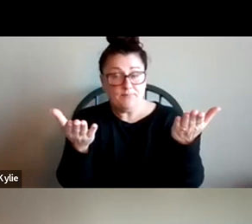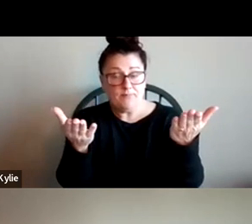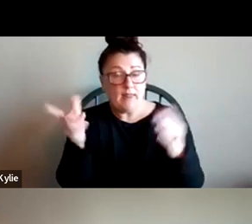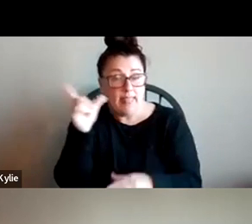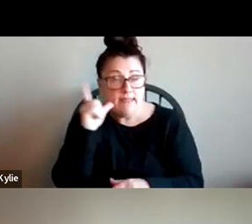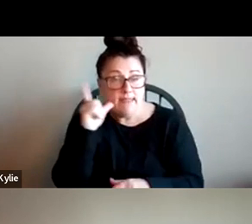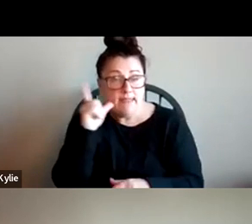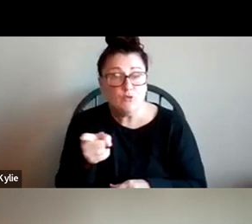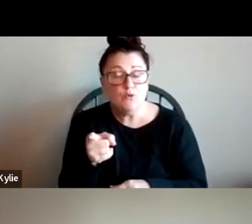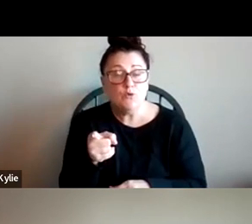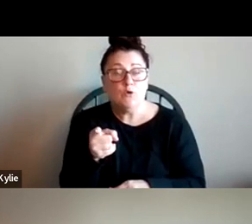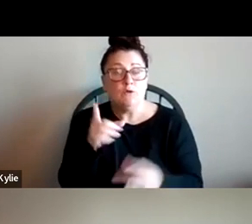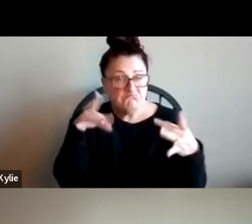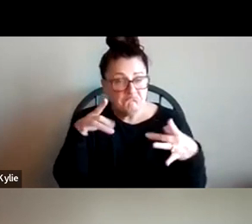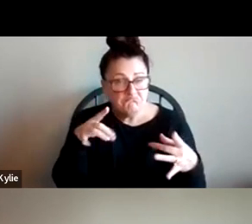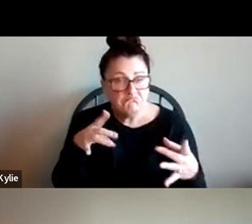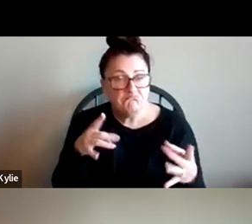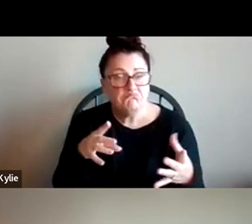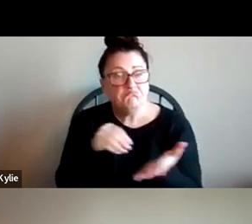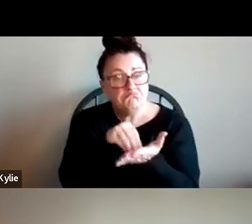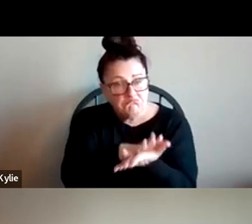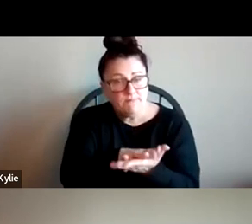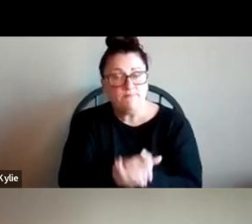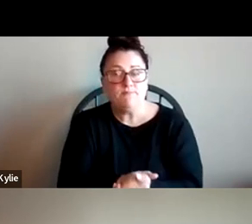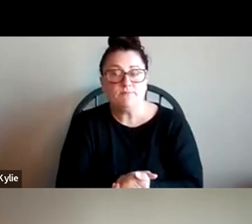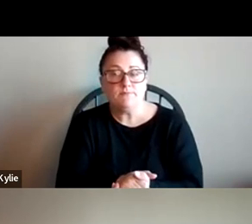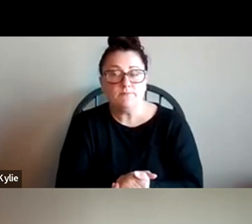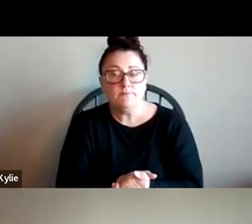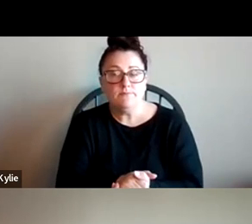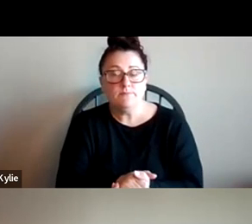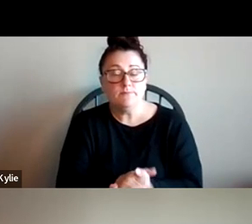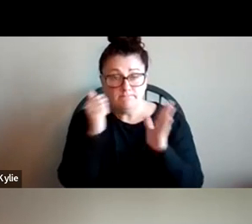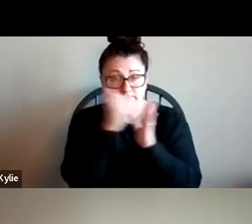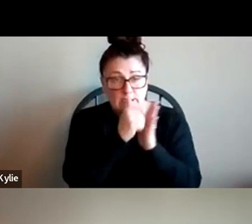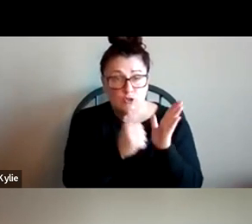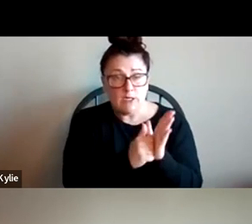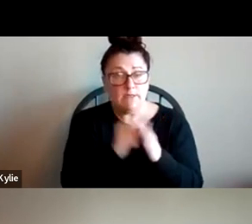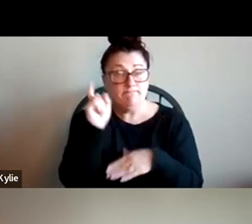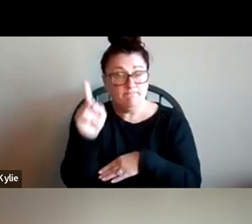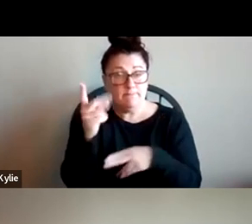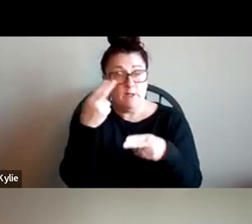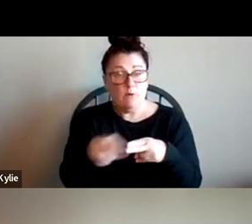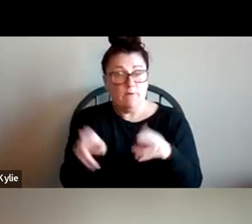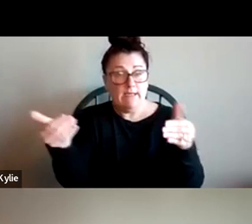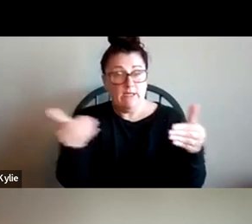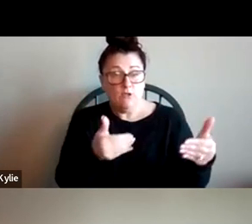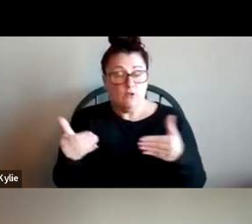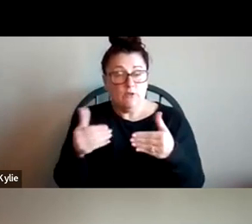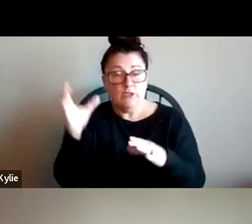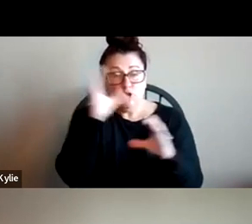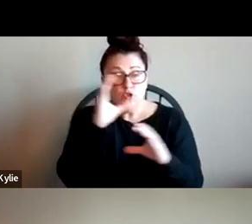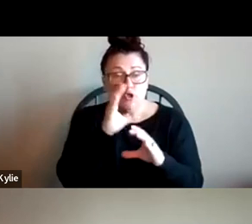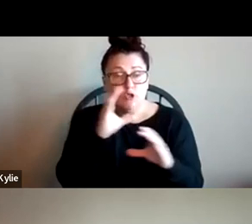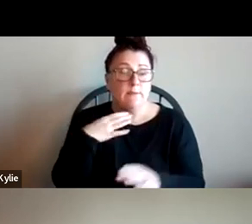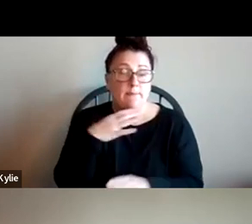in these listening sessions. Before we get into the agenda, I'd like to briefly introduce members of our search